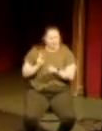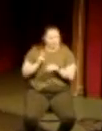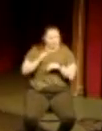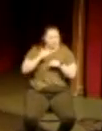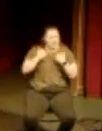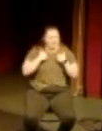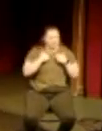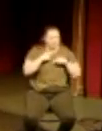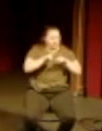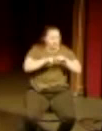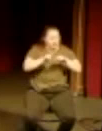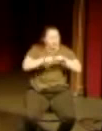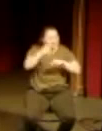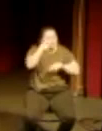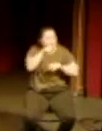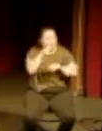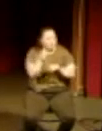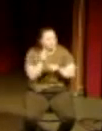tennis complex.